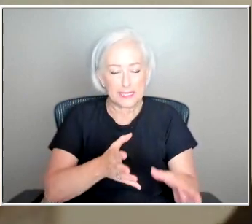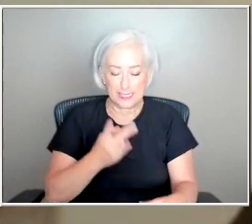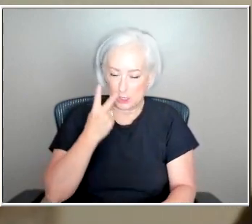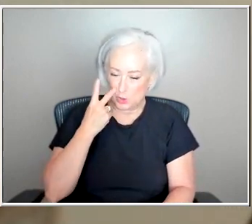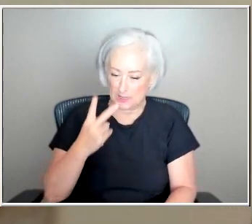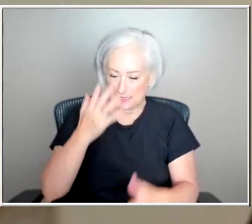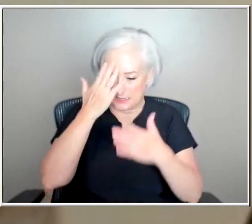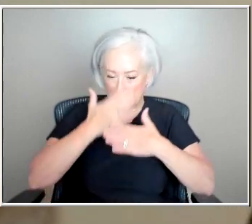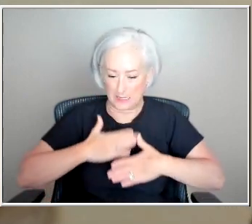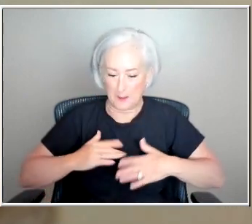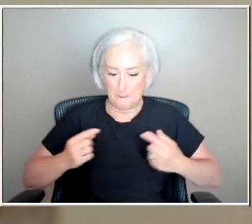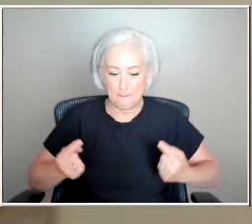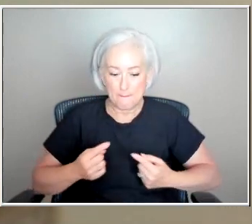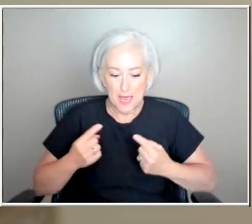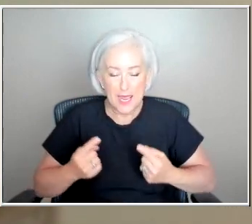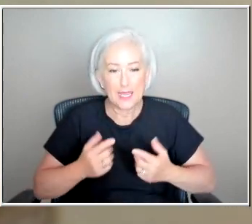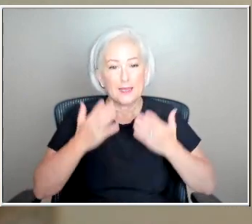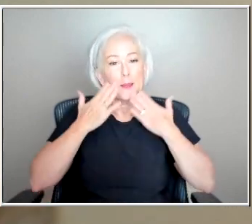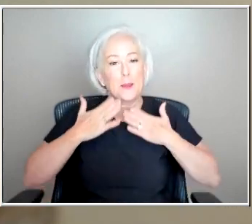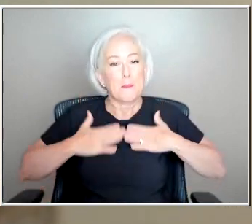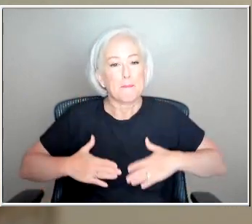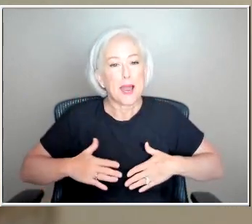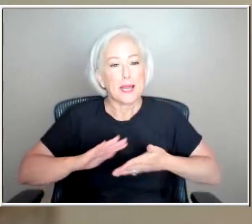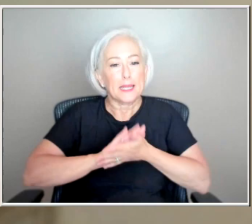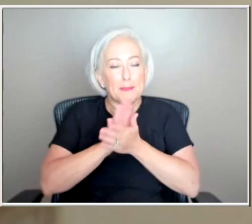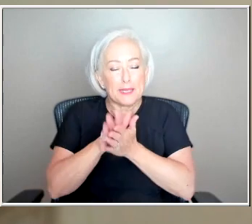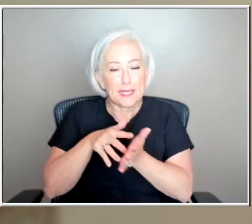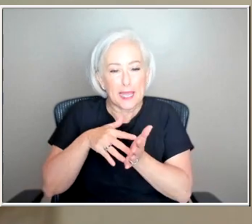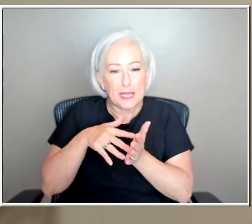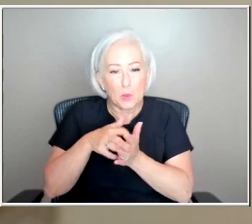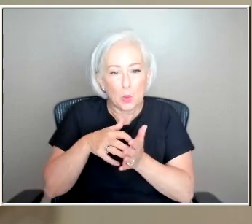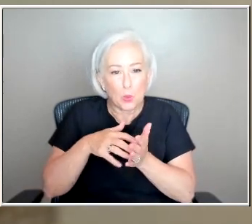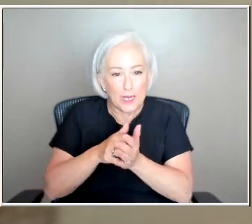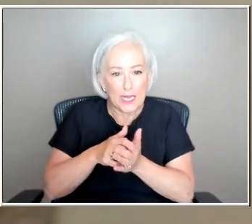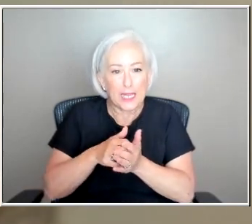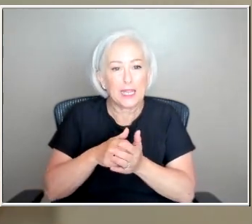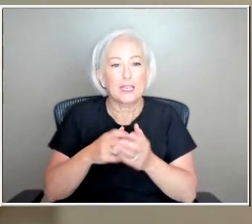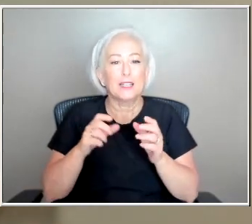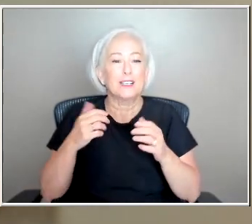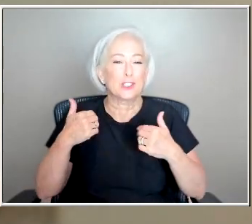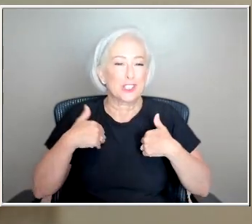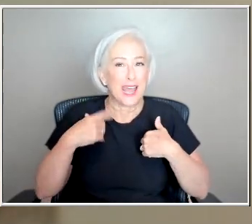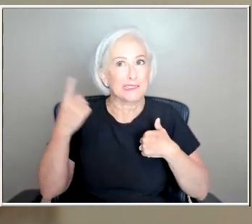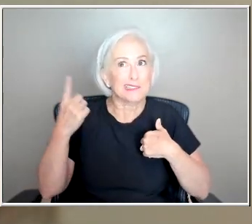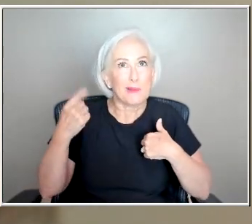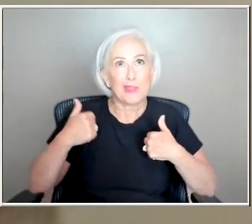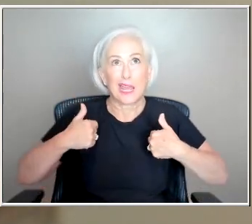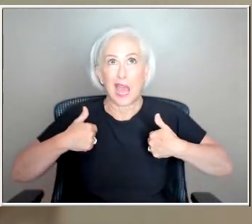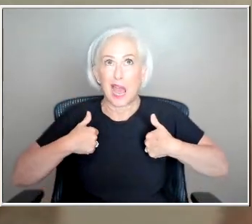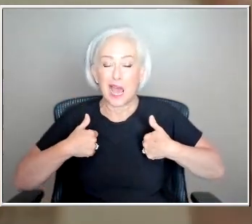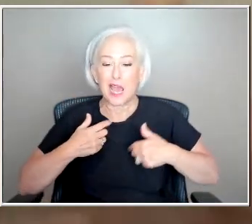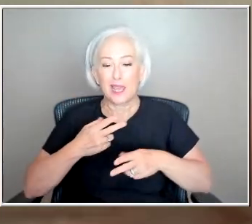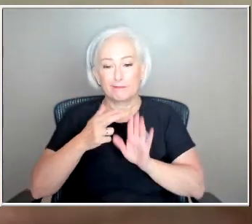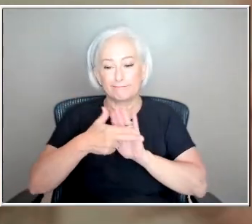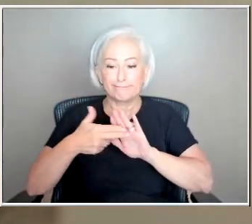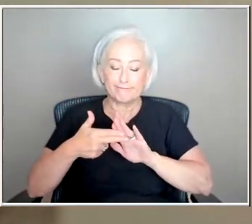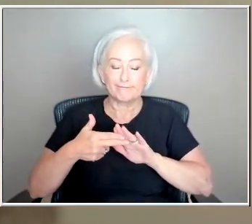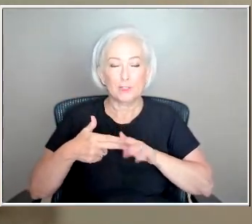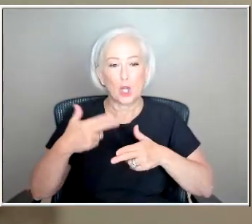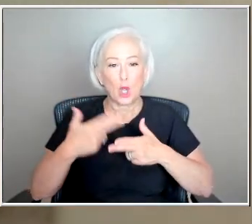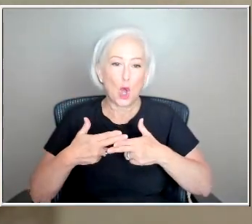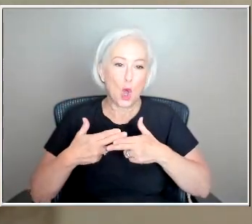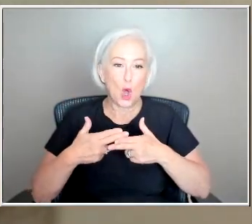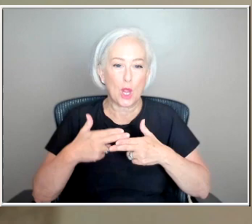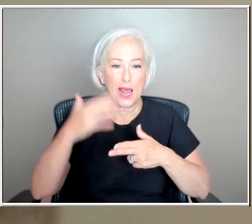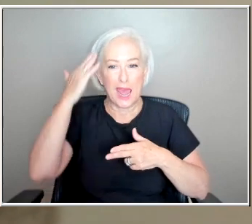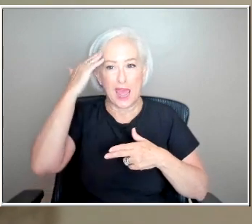body became weak, and she was having what I called floppy head. I didn't know, I'm like, okay, this is sick, but